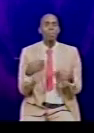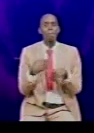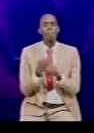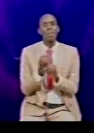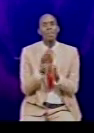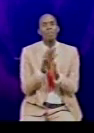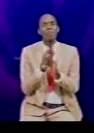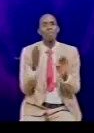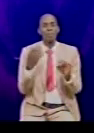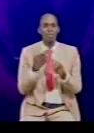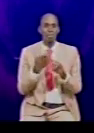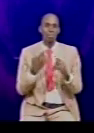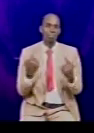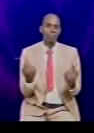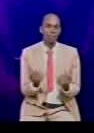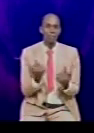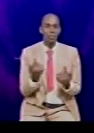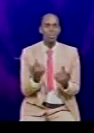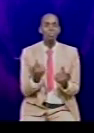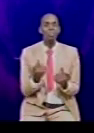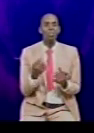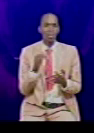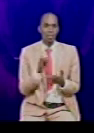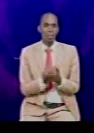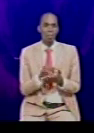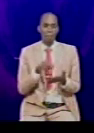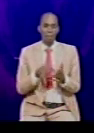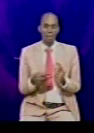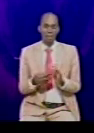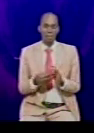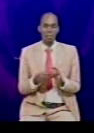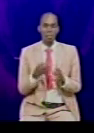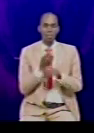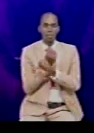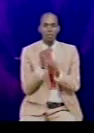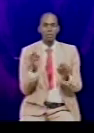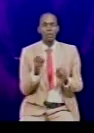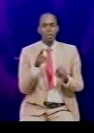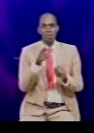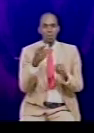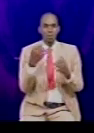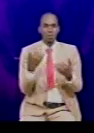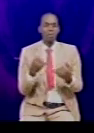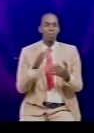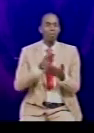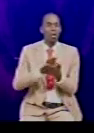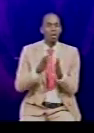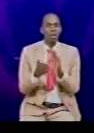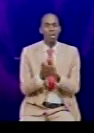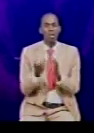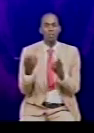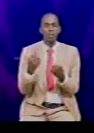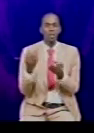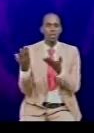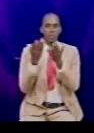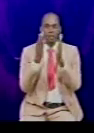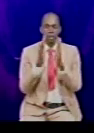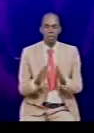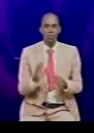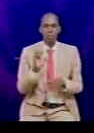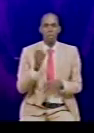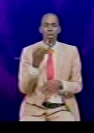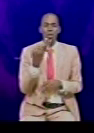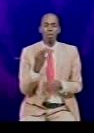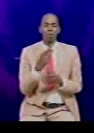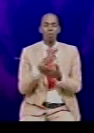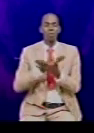Being then made free from sin, that is salvation, ye became the servants of